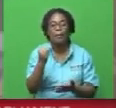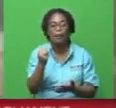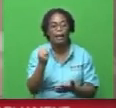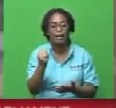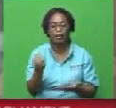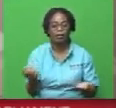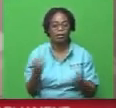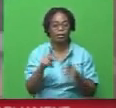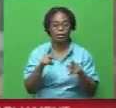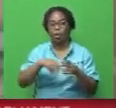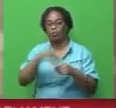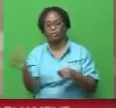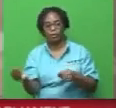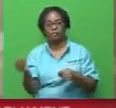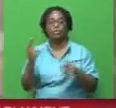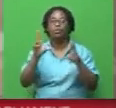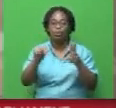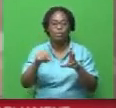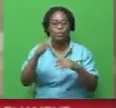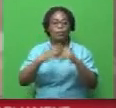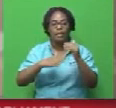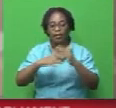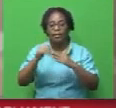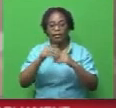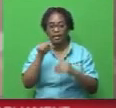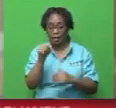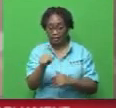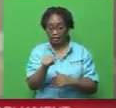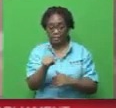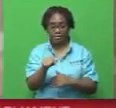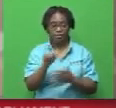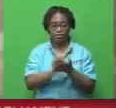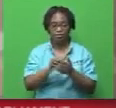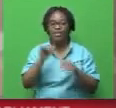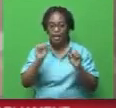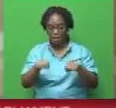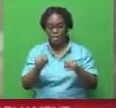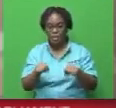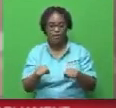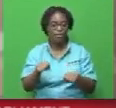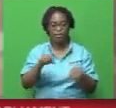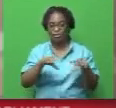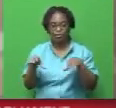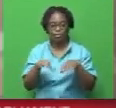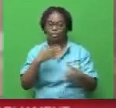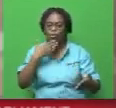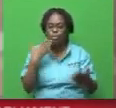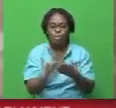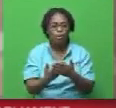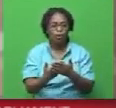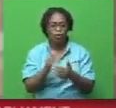You build your capacity in-house. That was the plan and the vision of a government that had a vision. But this government